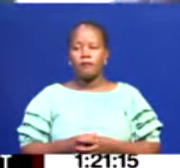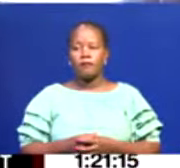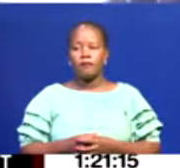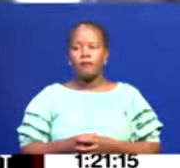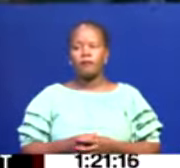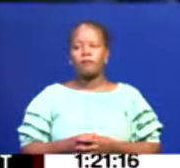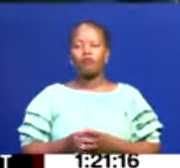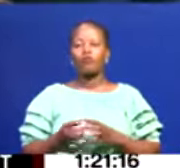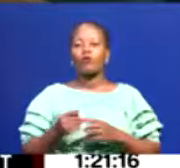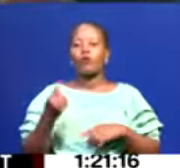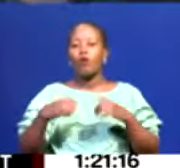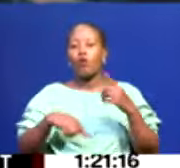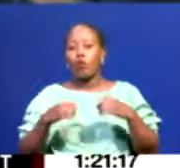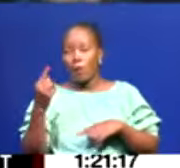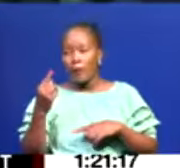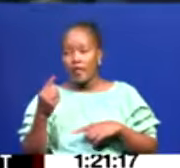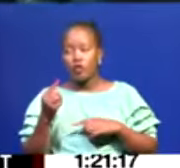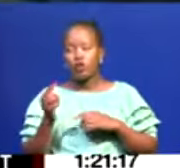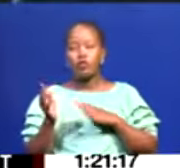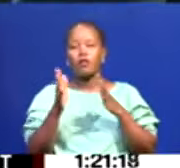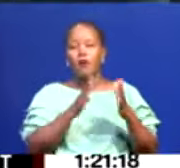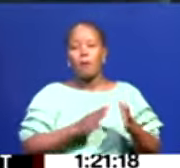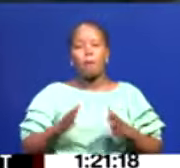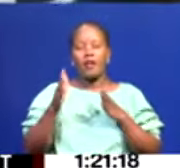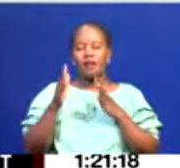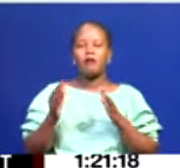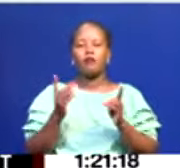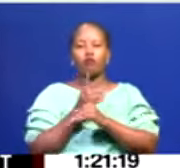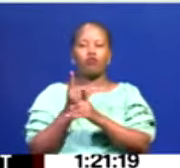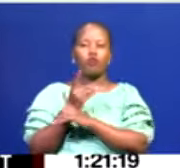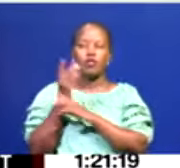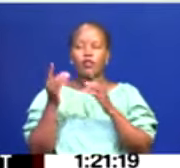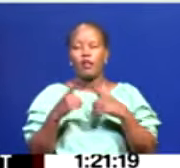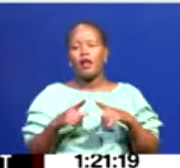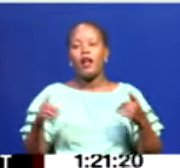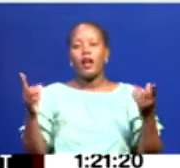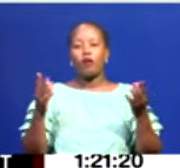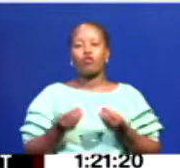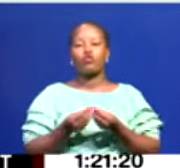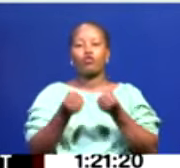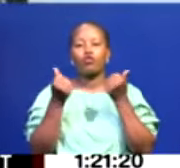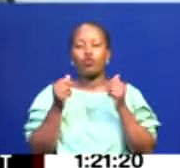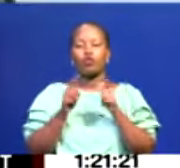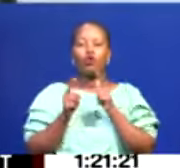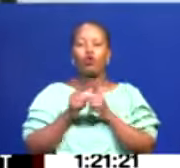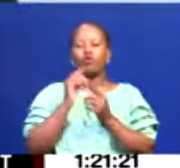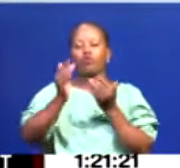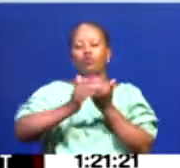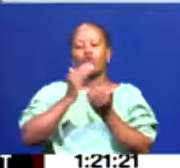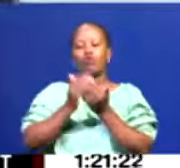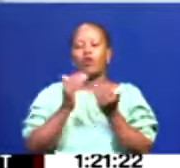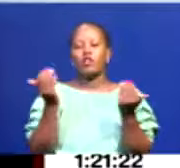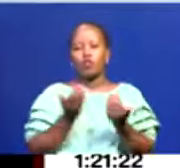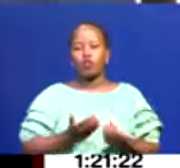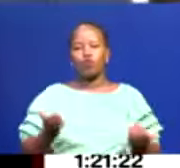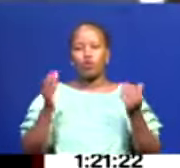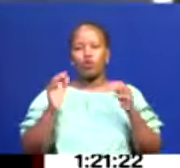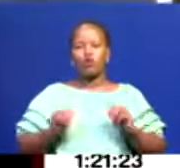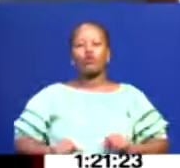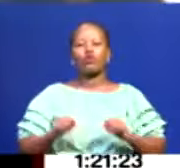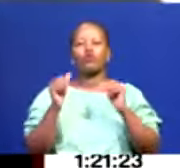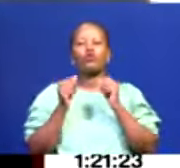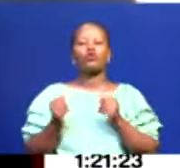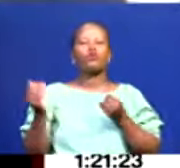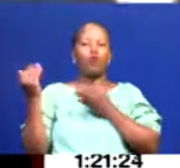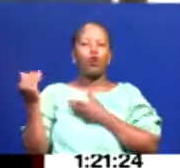The competition organized by the PLS on Languages Solution Organization aims to nurture these young learners and sharpen their skills with hopes of giving